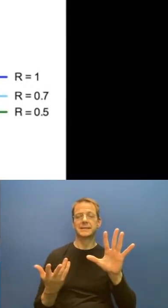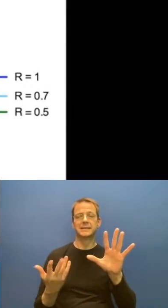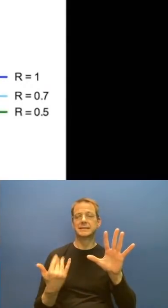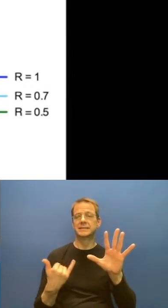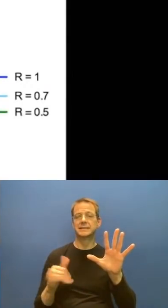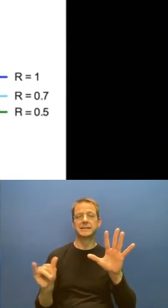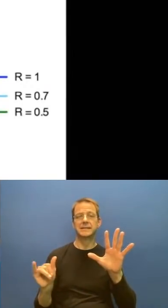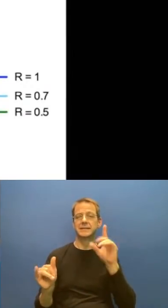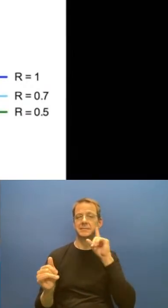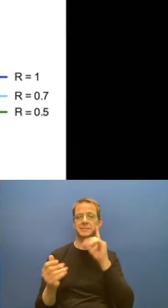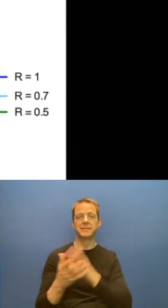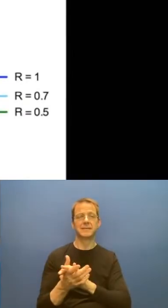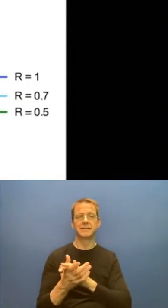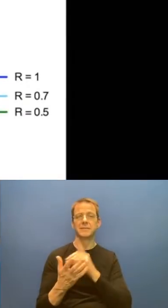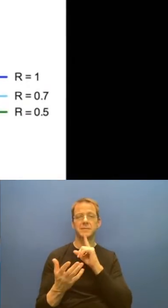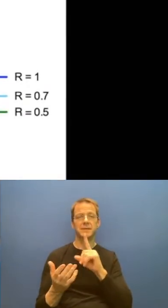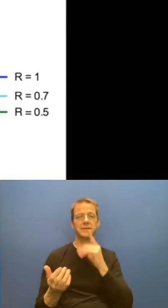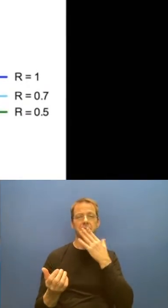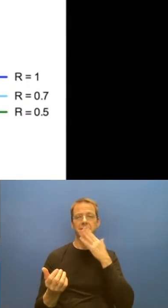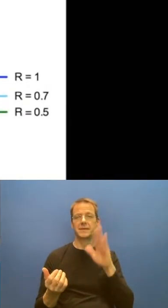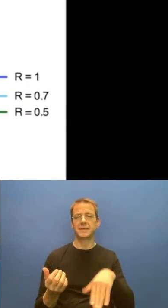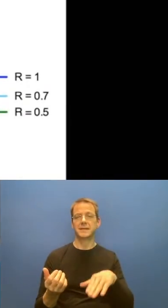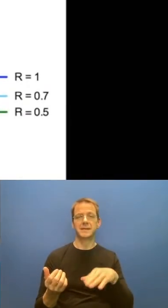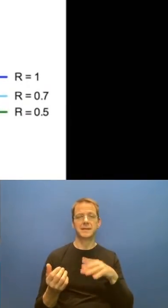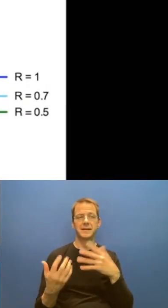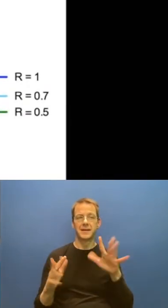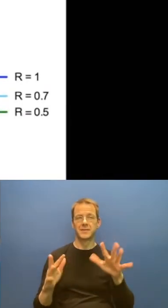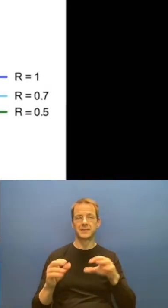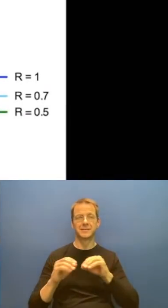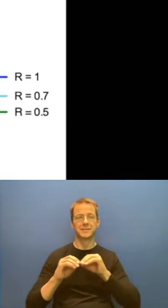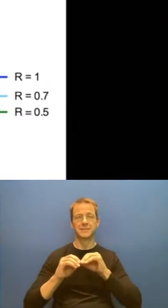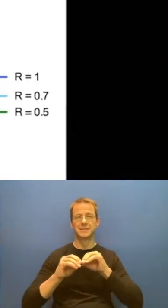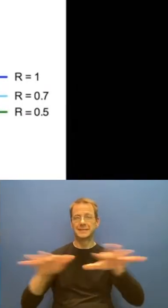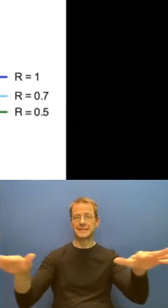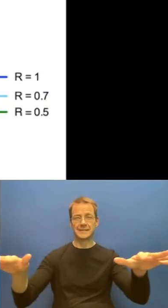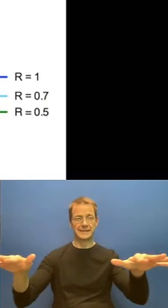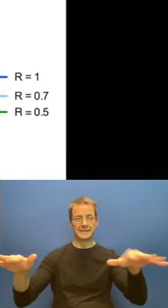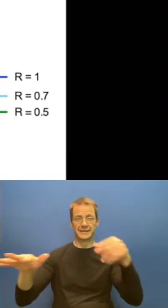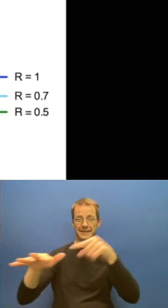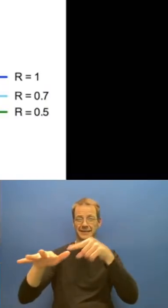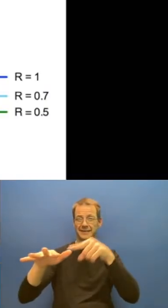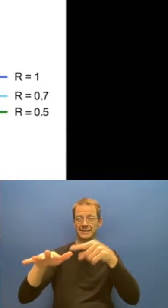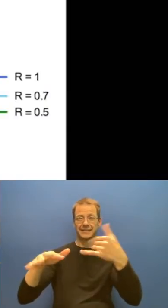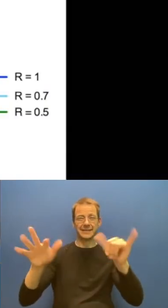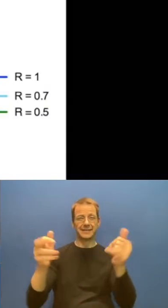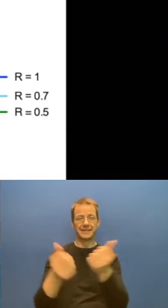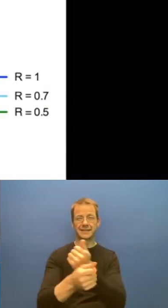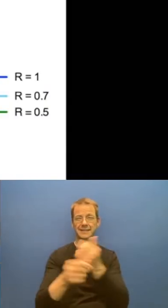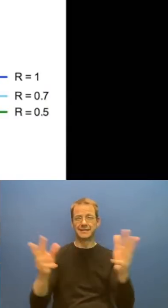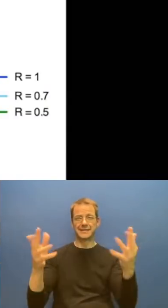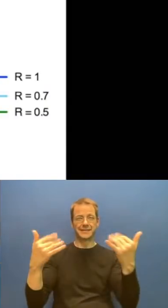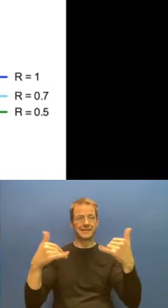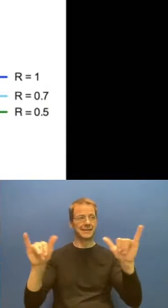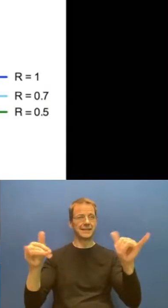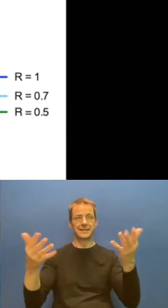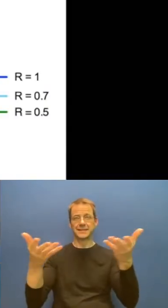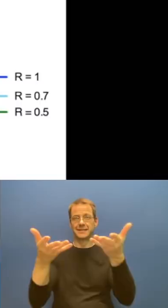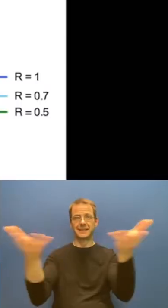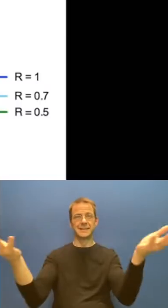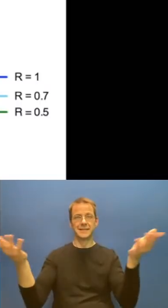And we're still letting it spread. So it's really a pity that a year or year and a half ago, we didn't decide